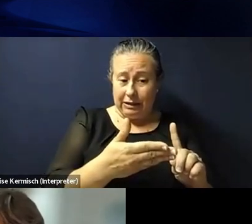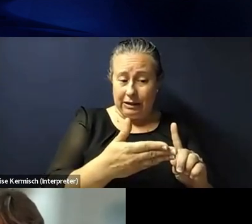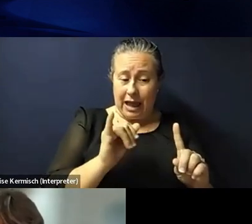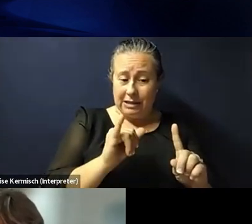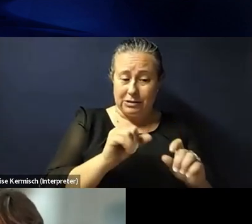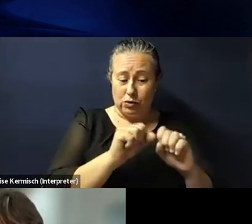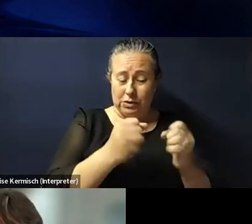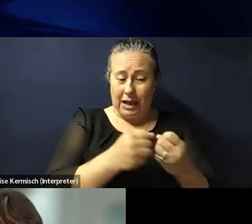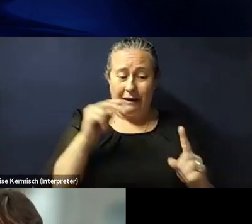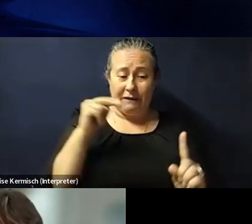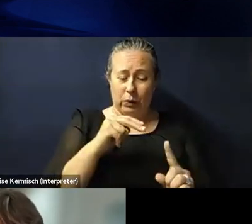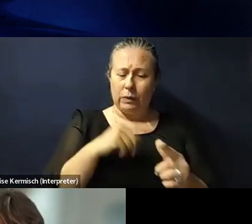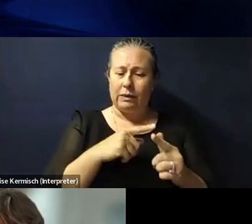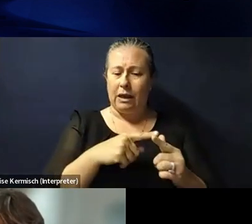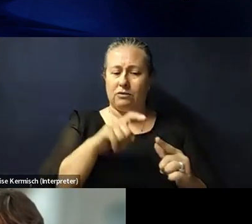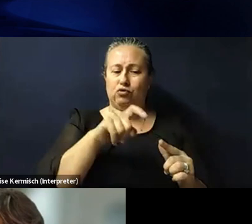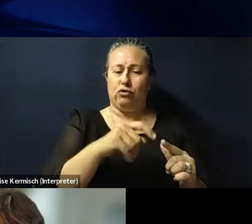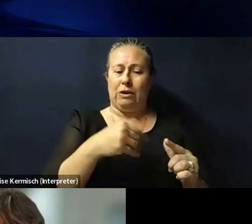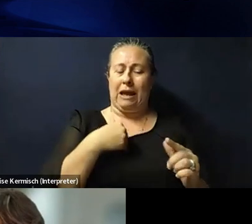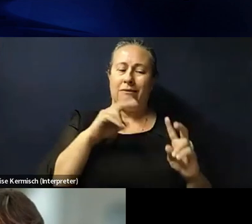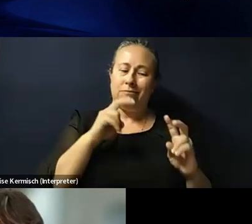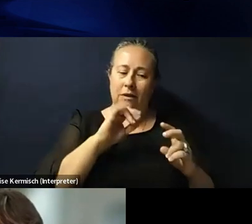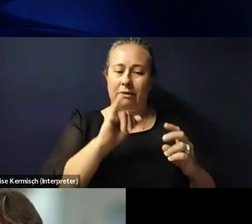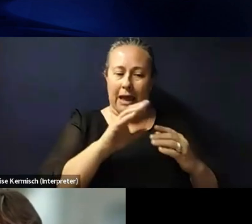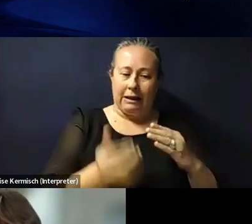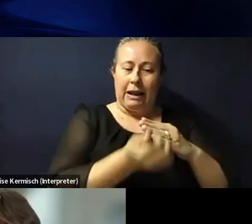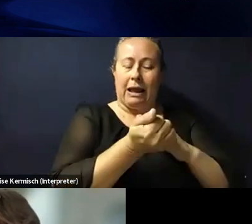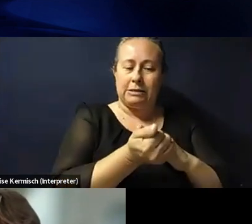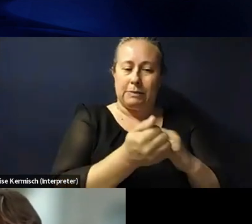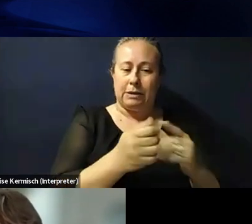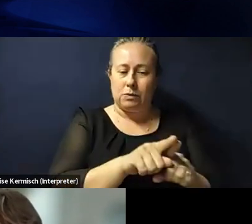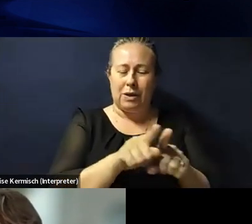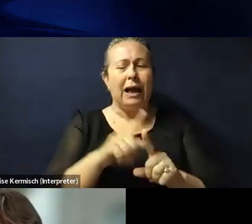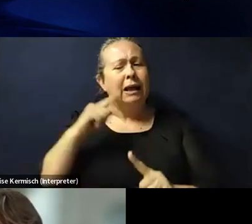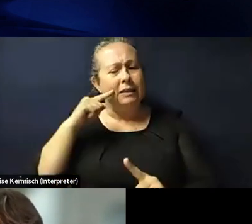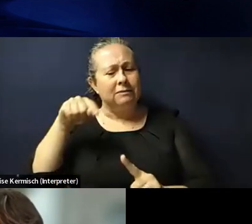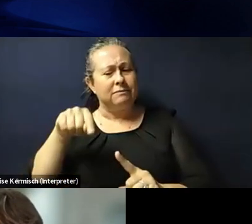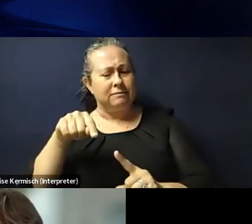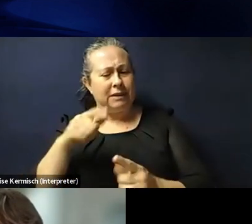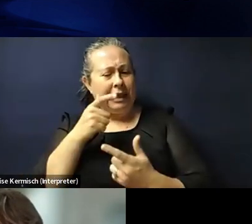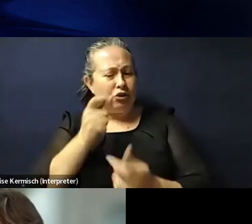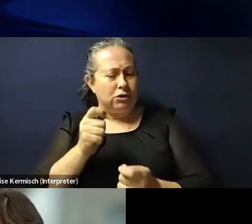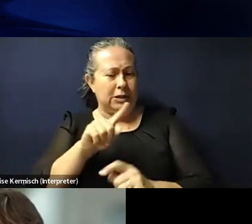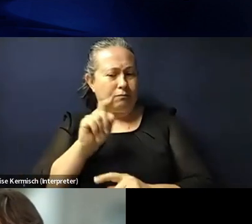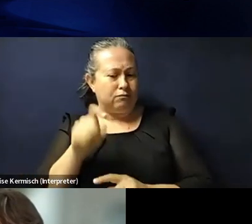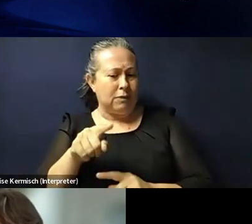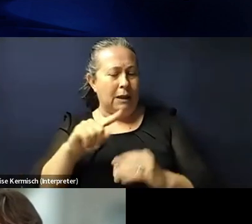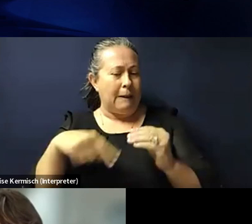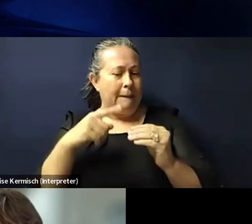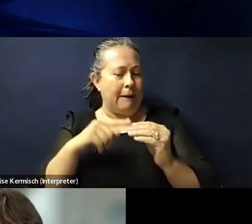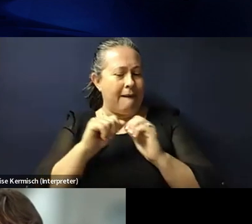then there should be that kind of enhancement as well, that is enhancement. And I think these are very interesting questions about